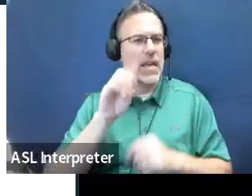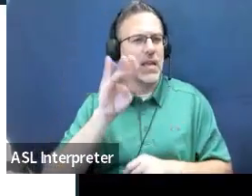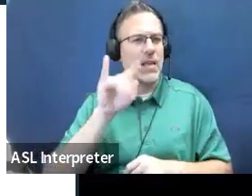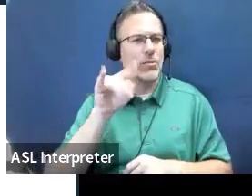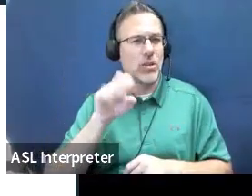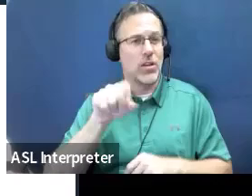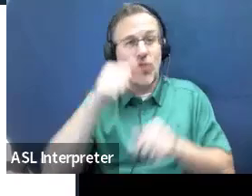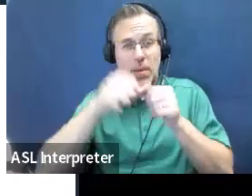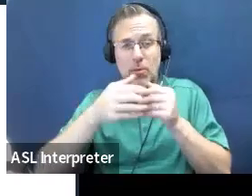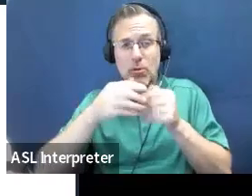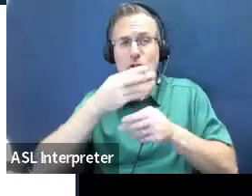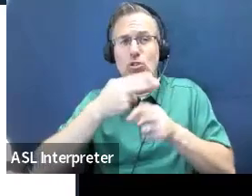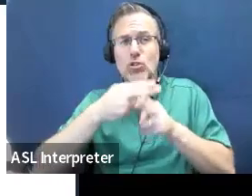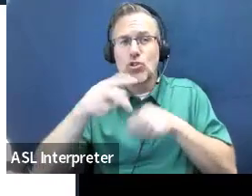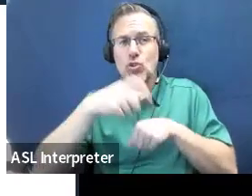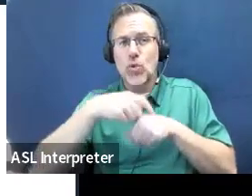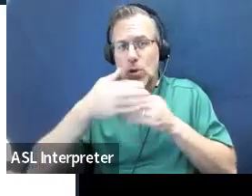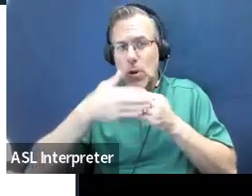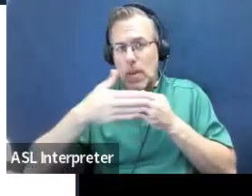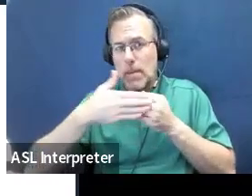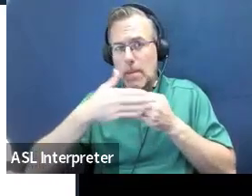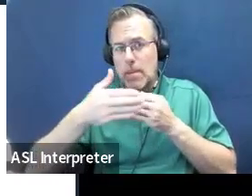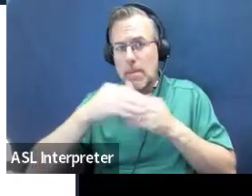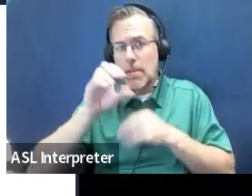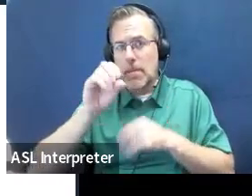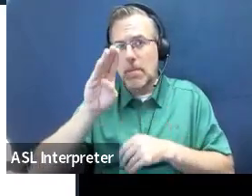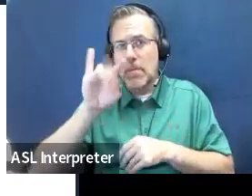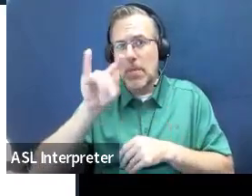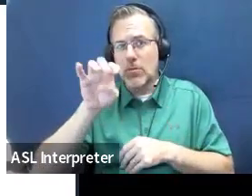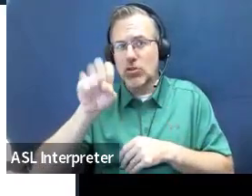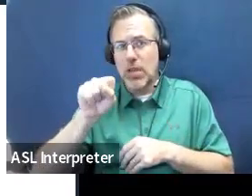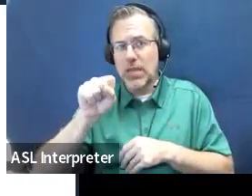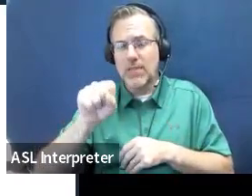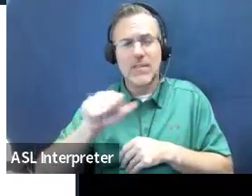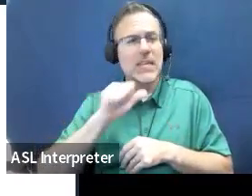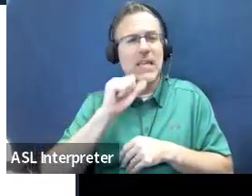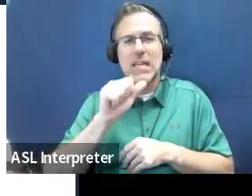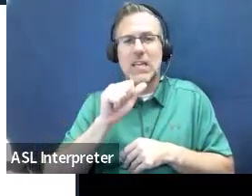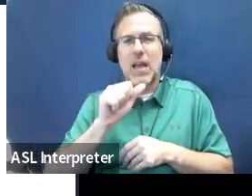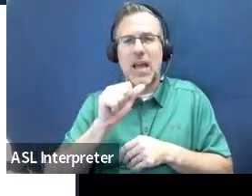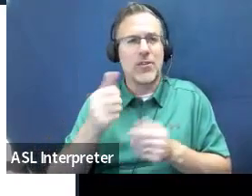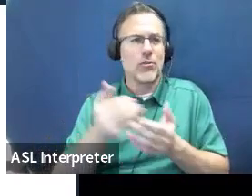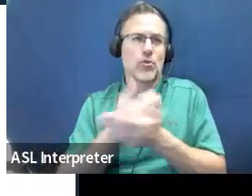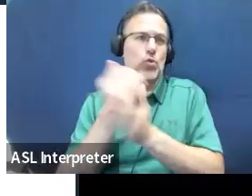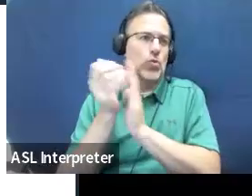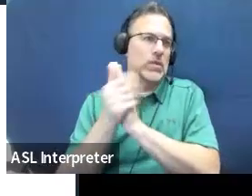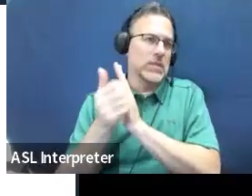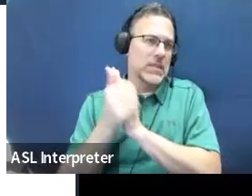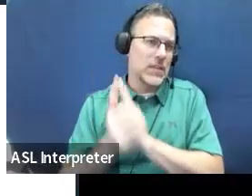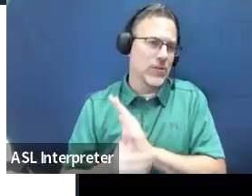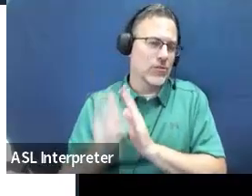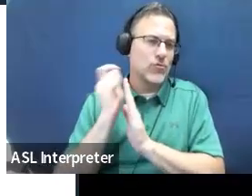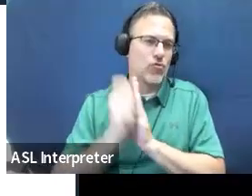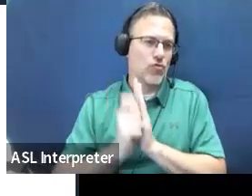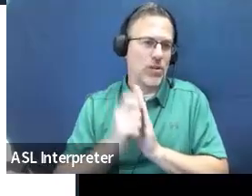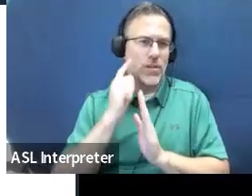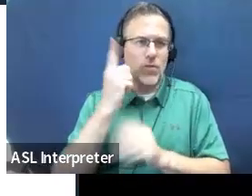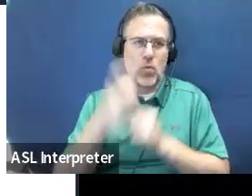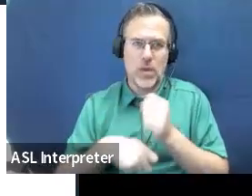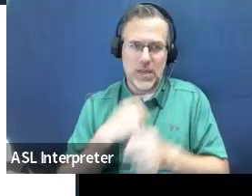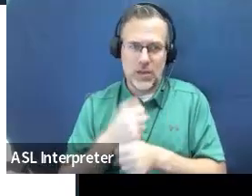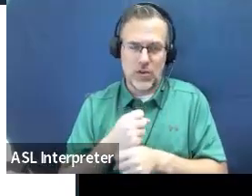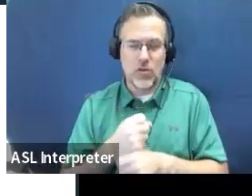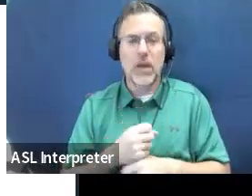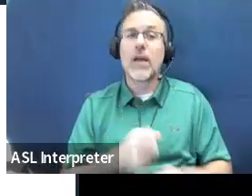short-term objectives. So it shouldn't just be a bunch of separate skills all written for the year. That